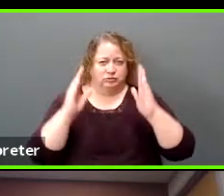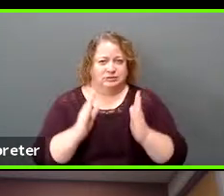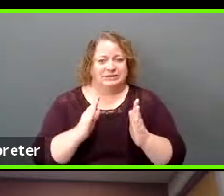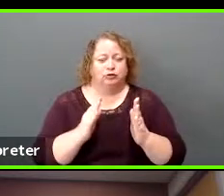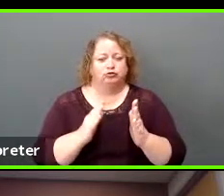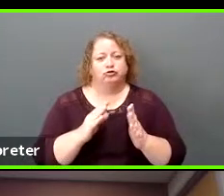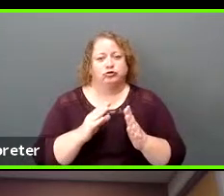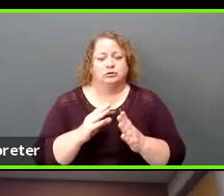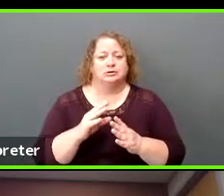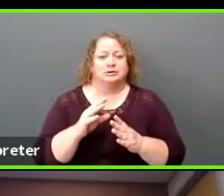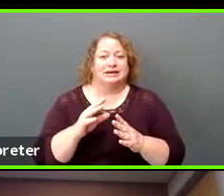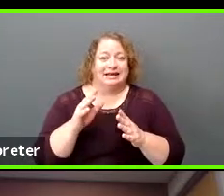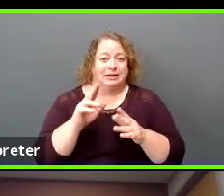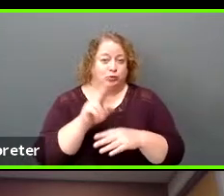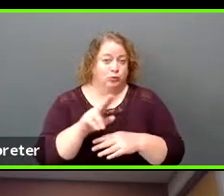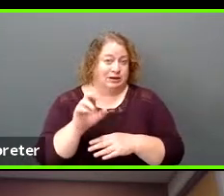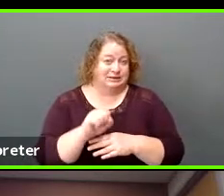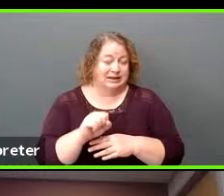males.